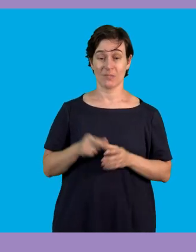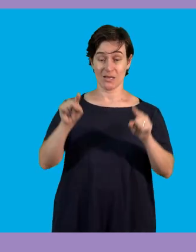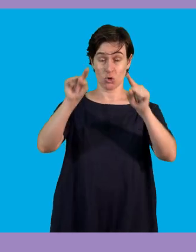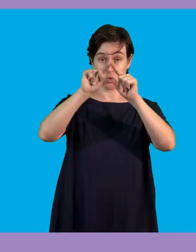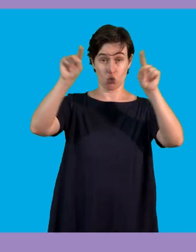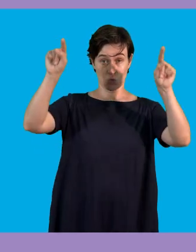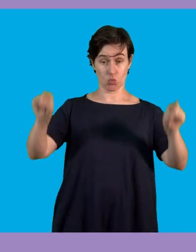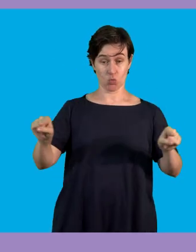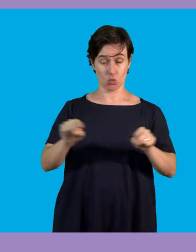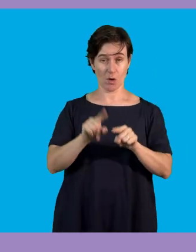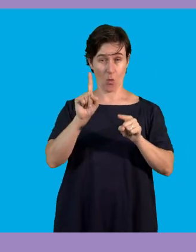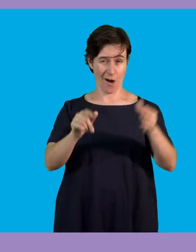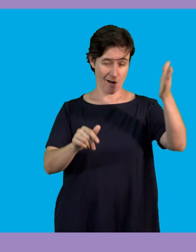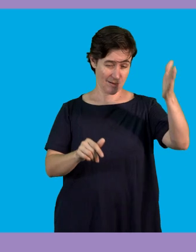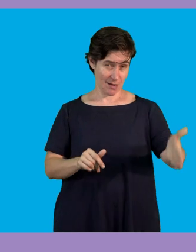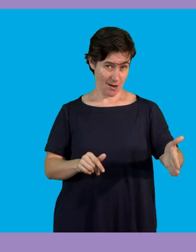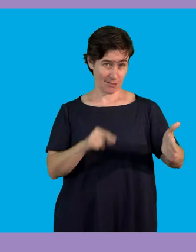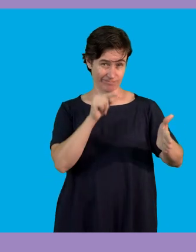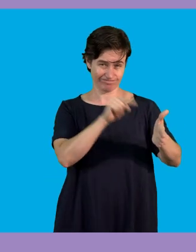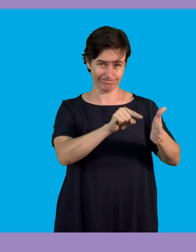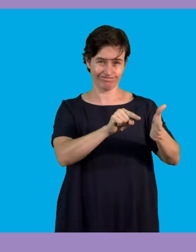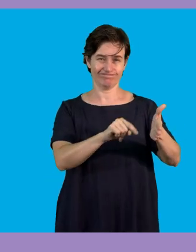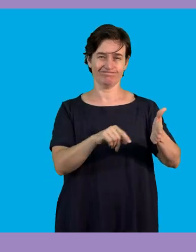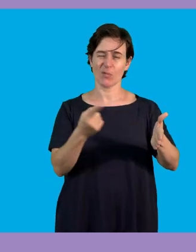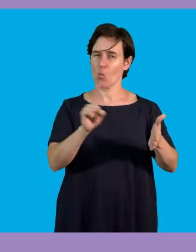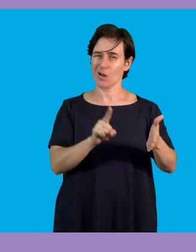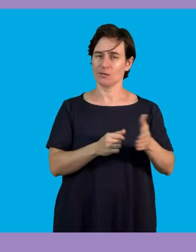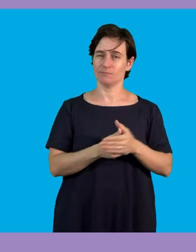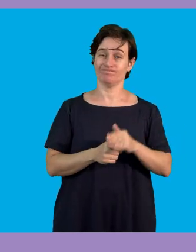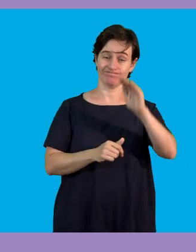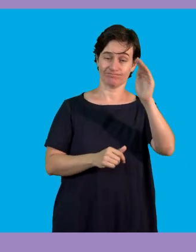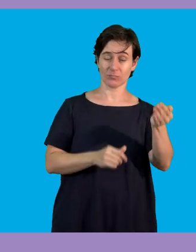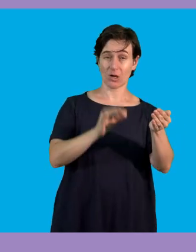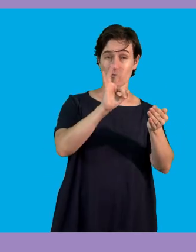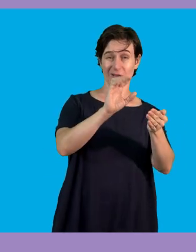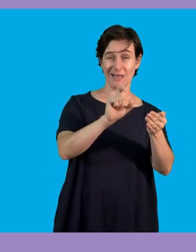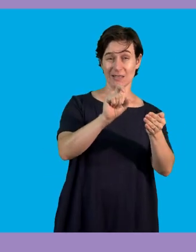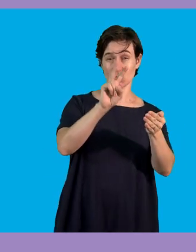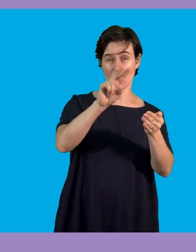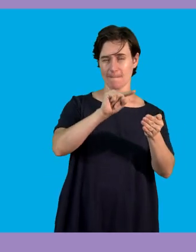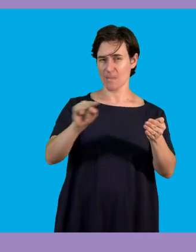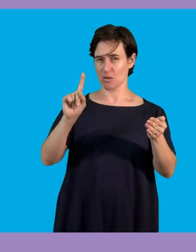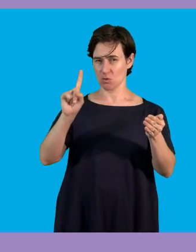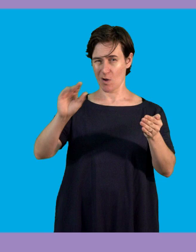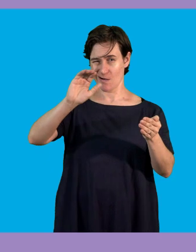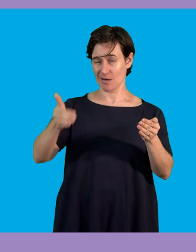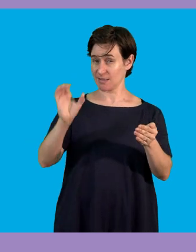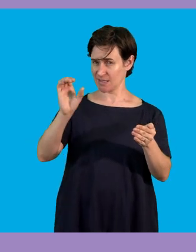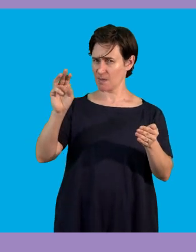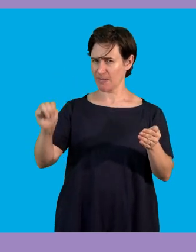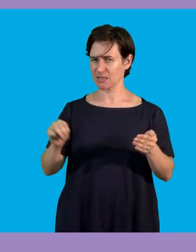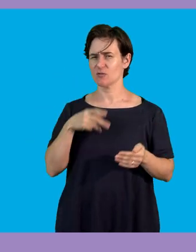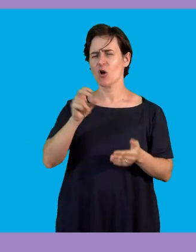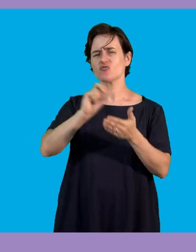If the side of a square is 3x squared minus 1